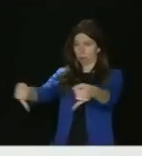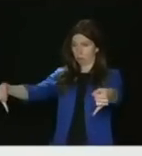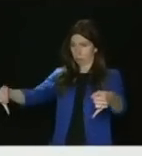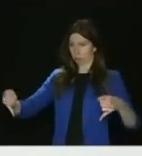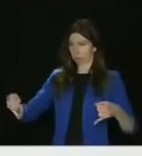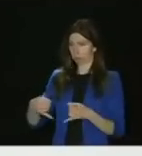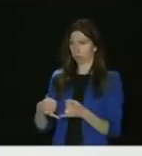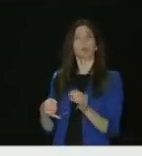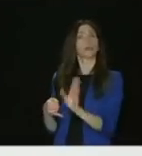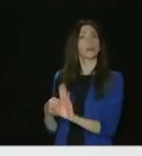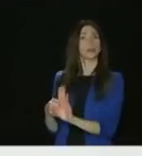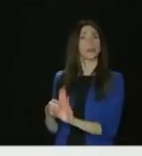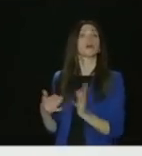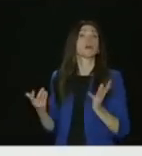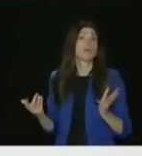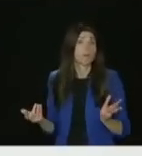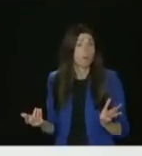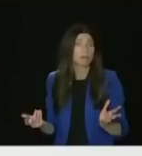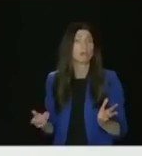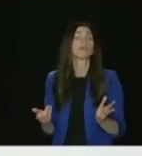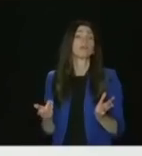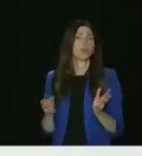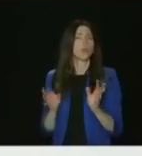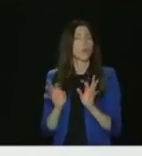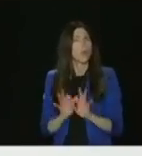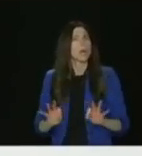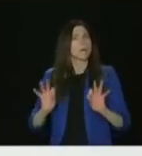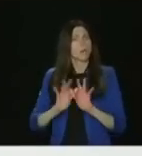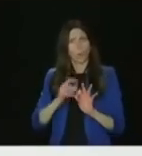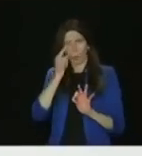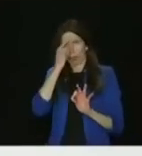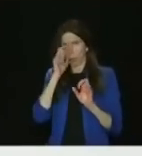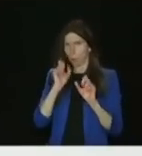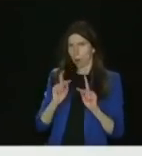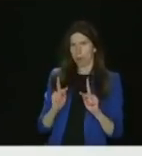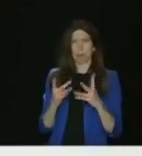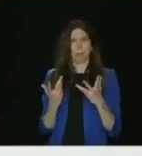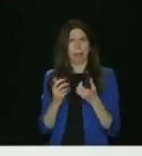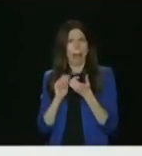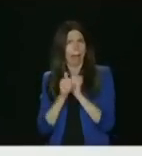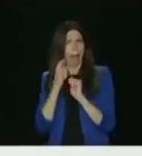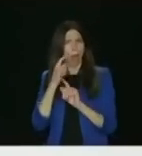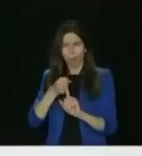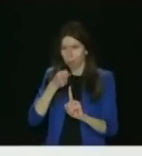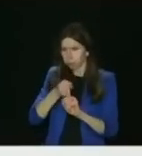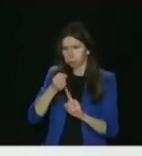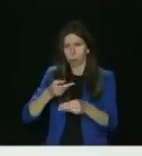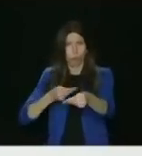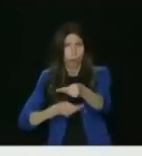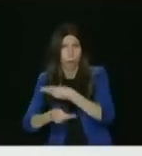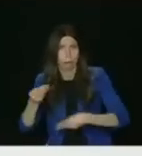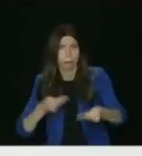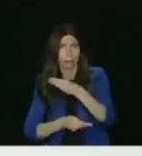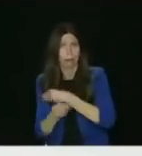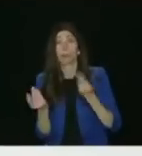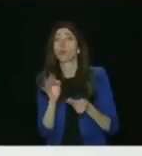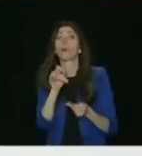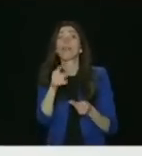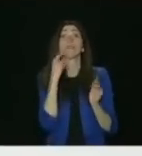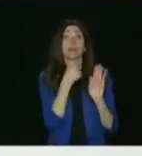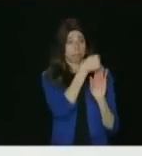may interrupt our critical infrastructure through trade. So when you look at the suite of the measures that we put into place today, and